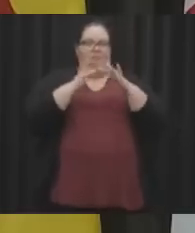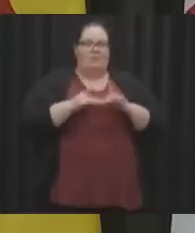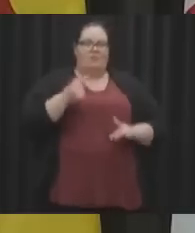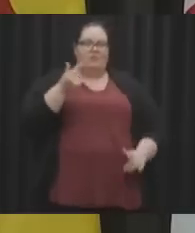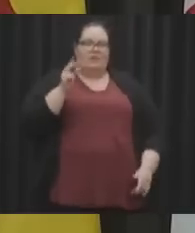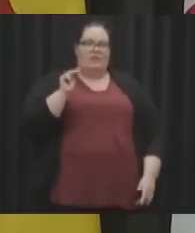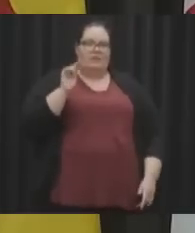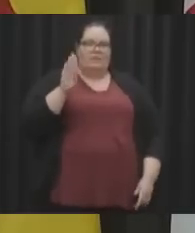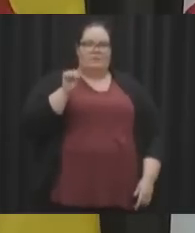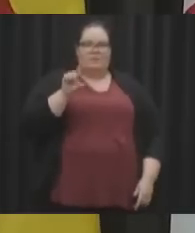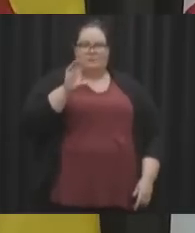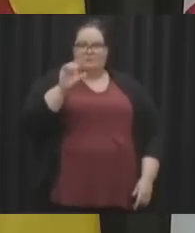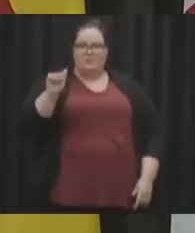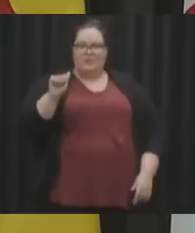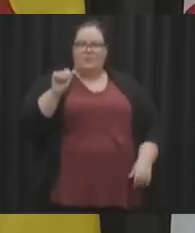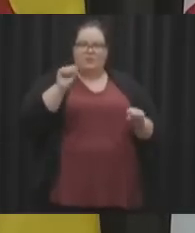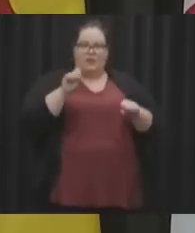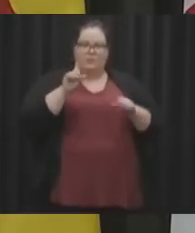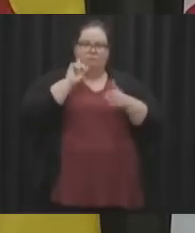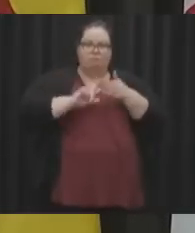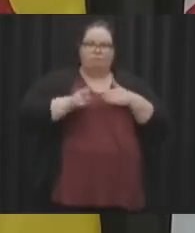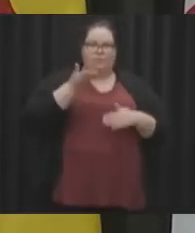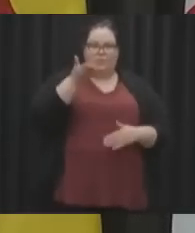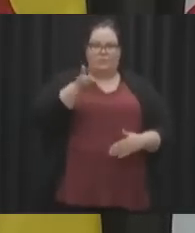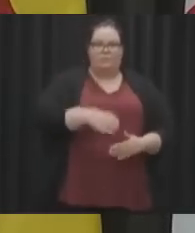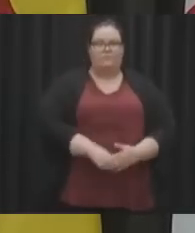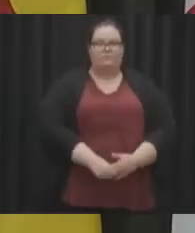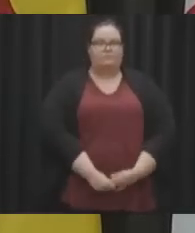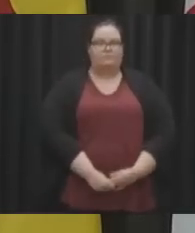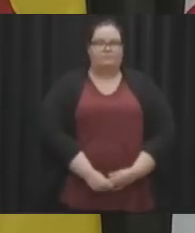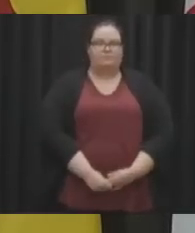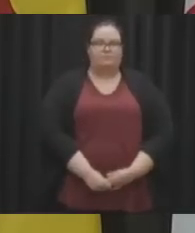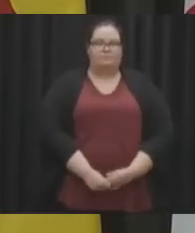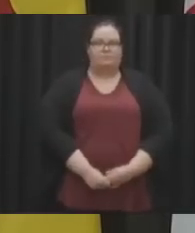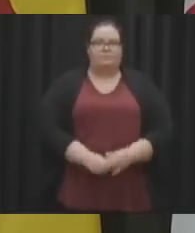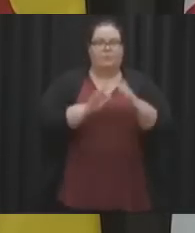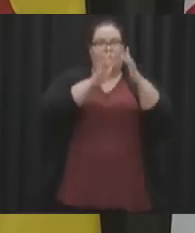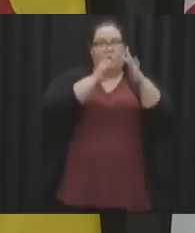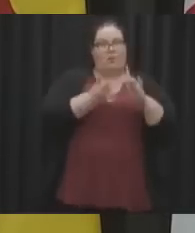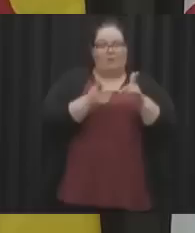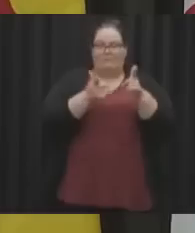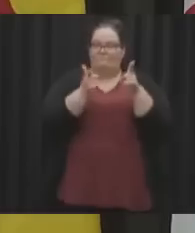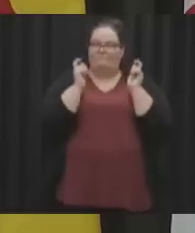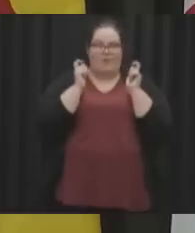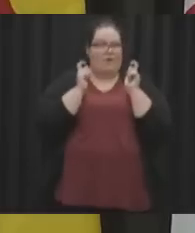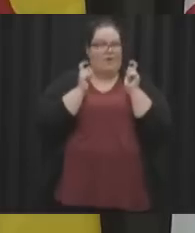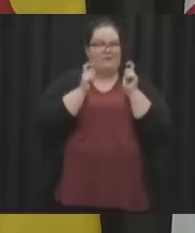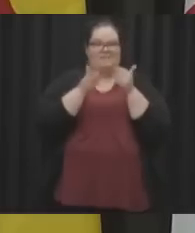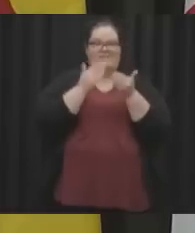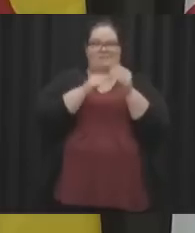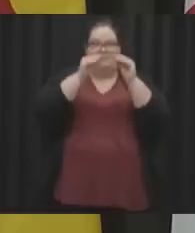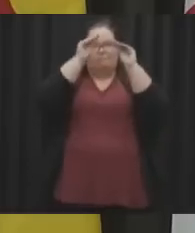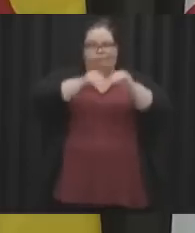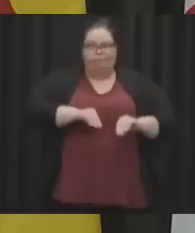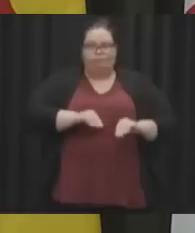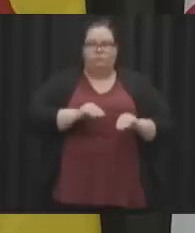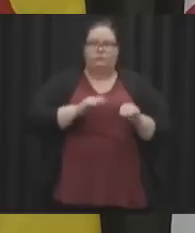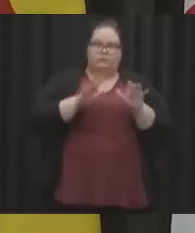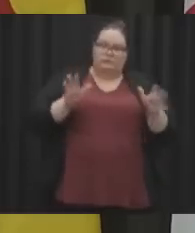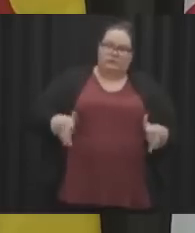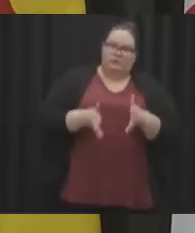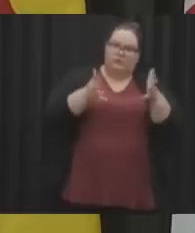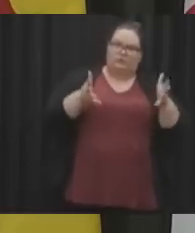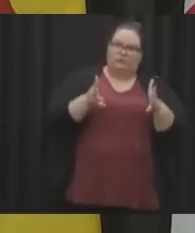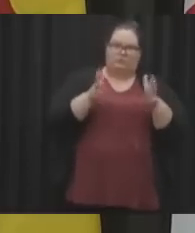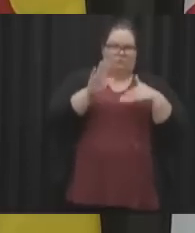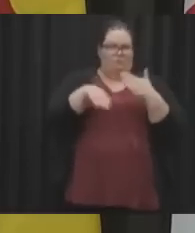So both are key to containing the virus spread. What's most important is that we test the right people, which today means those people